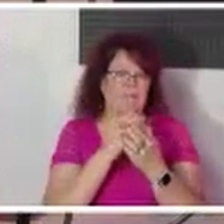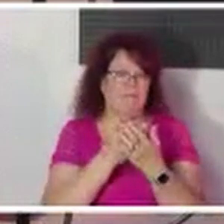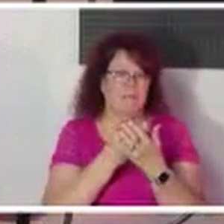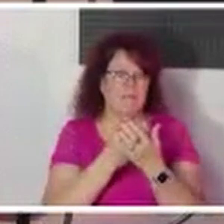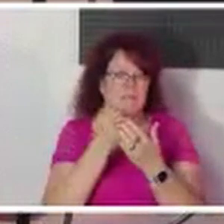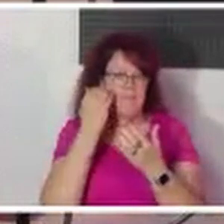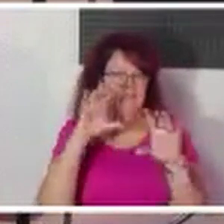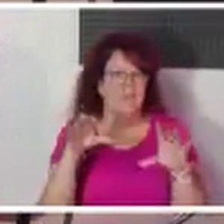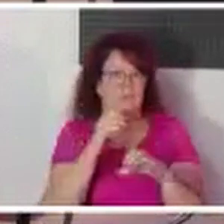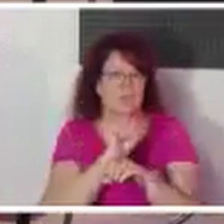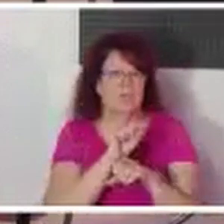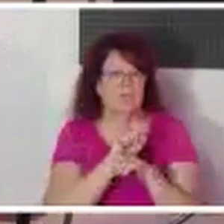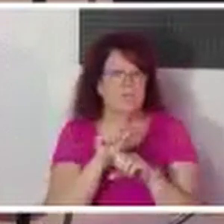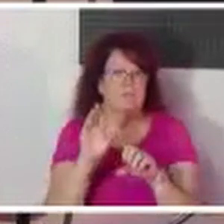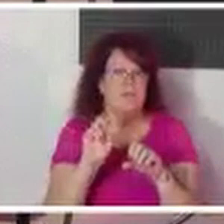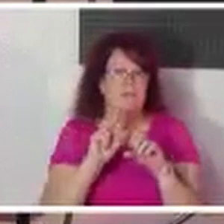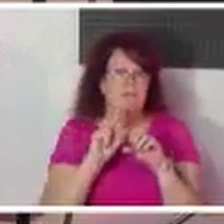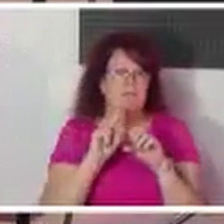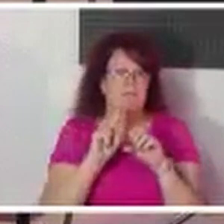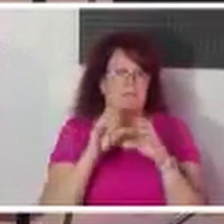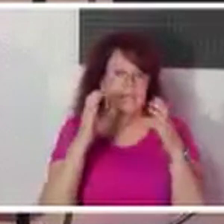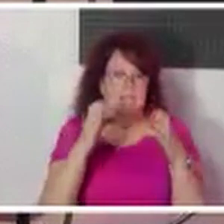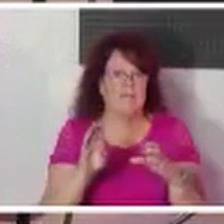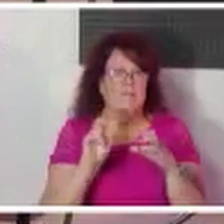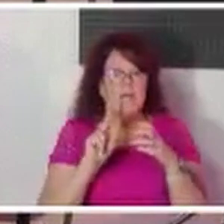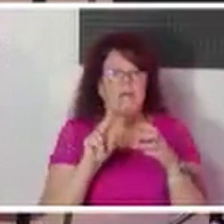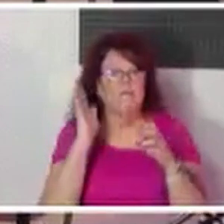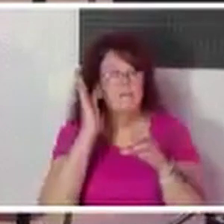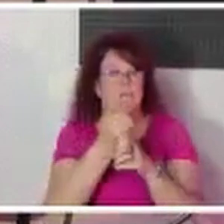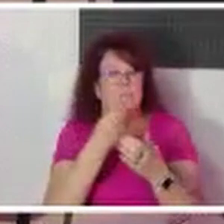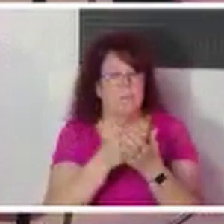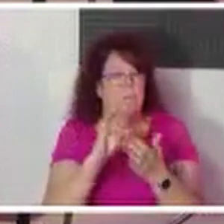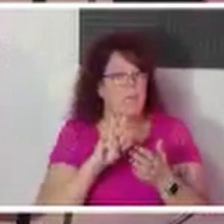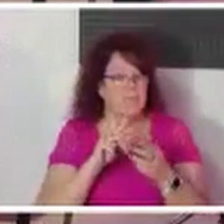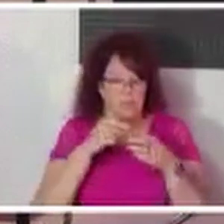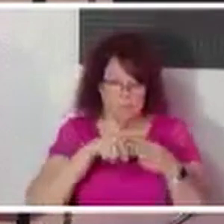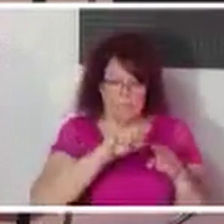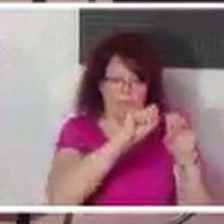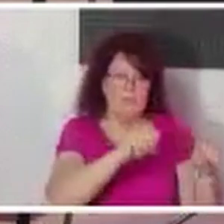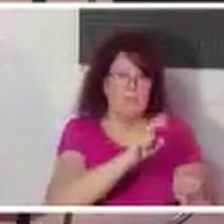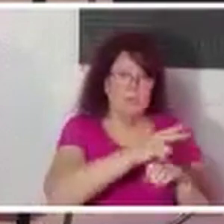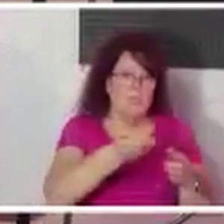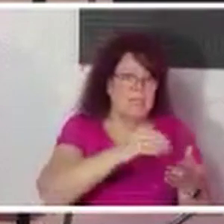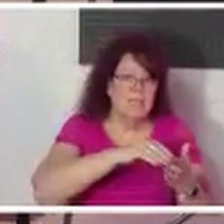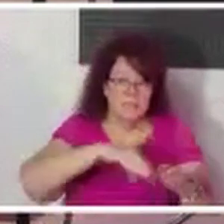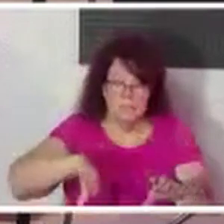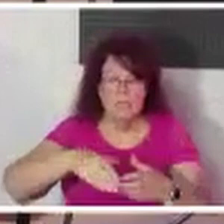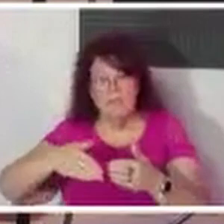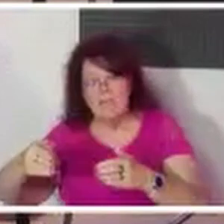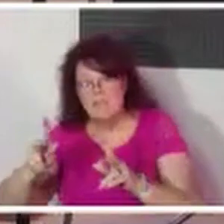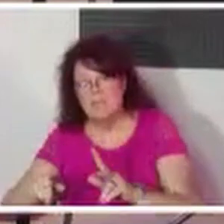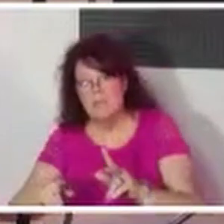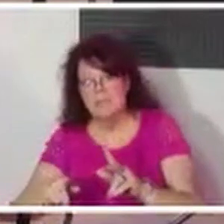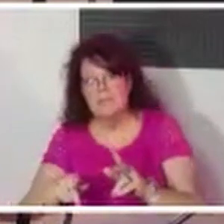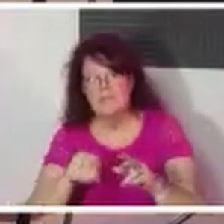clients back to court, we will get that money back. It goes right back into our system, and then we use it again to get the next person out.